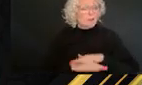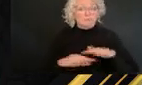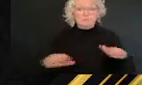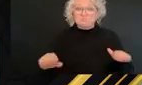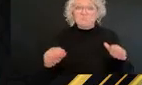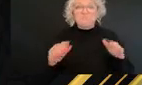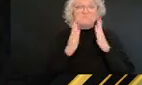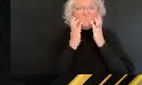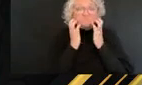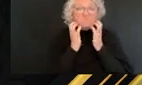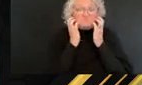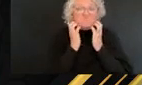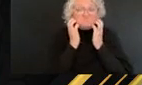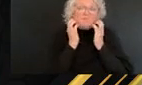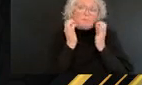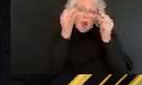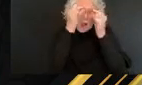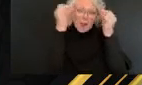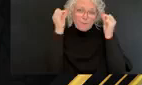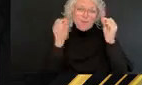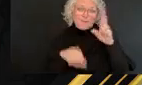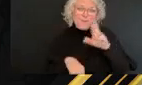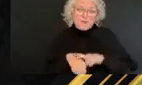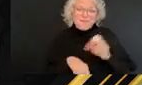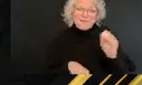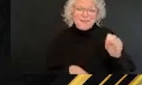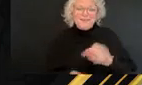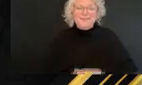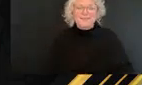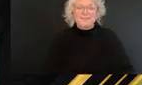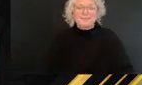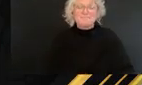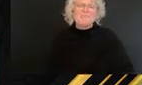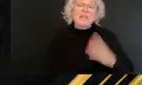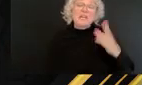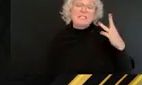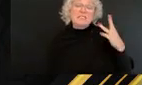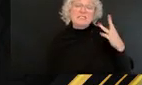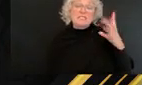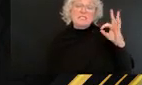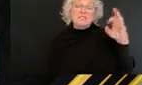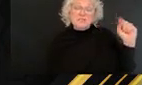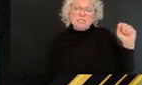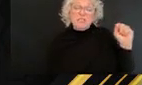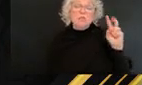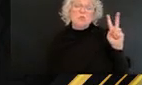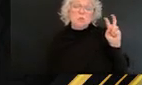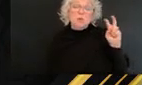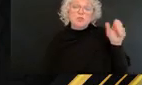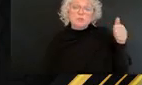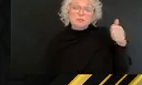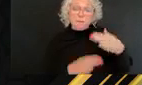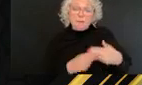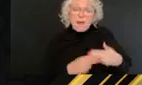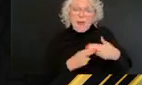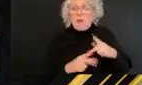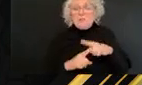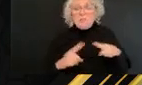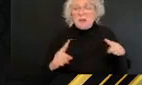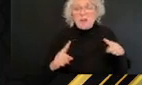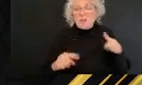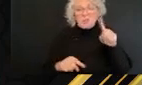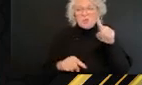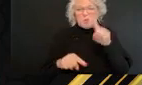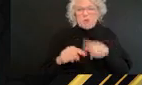do not have any facial hair beyond my eyebrows. Contextually, I'm about 6 feet tall and weigh about 210 pounds, but there's